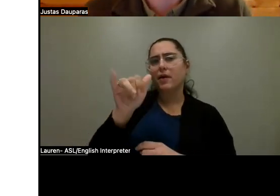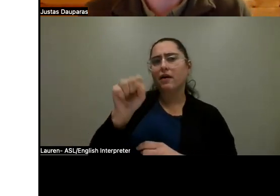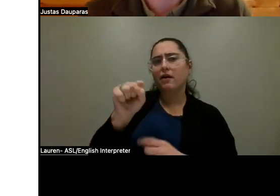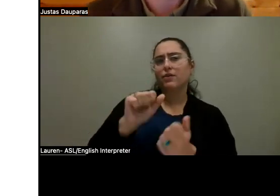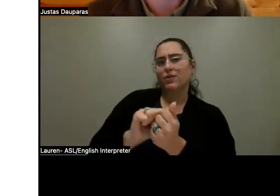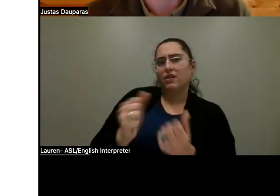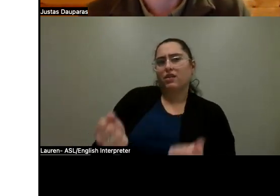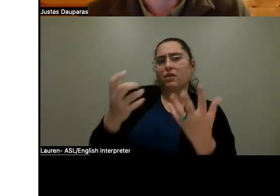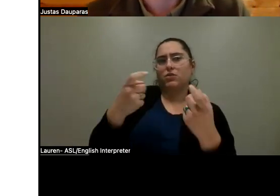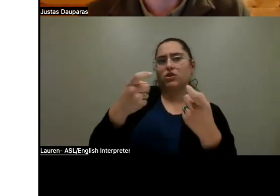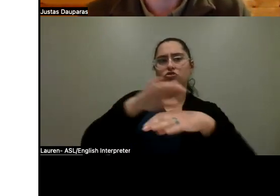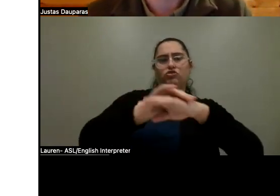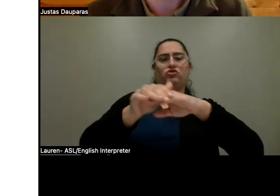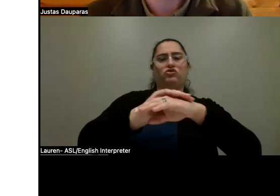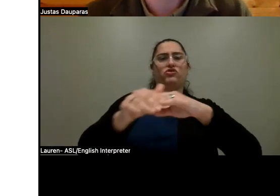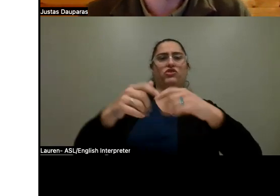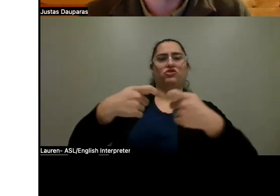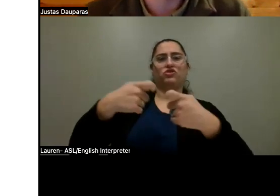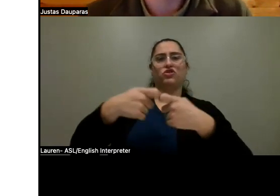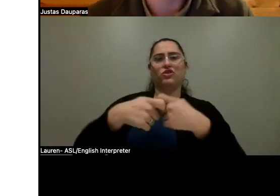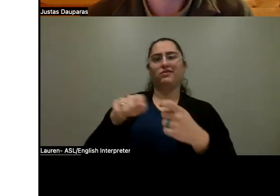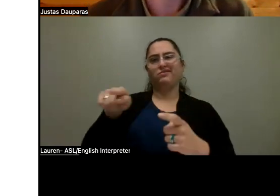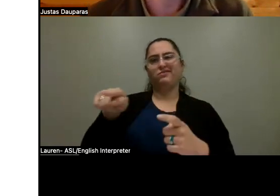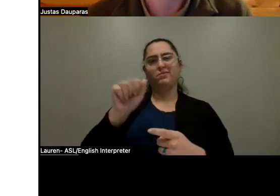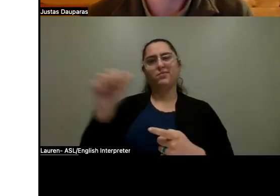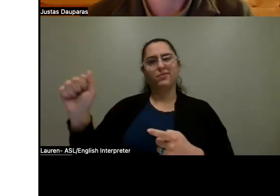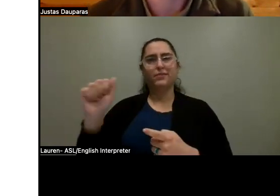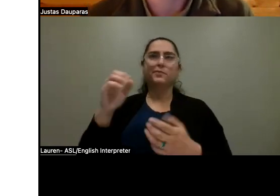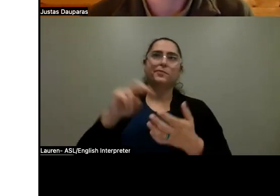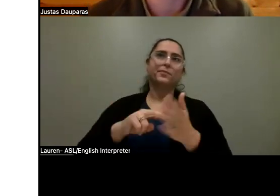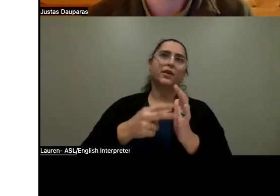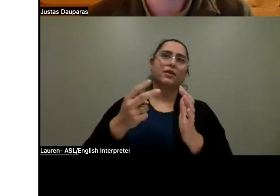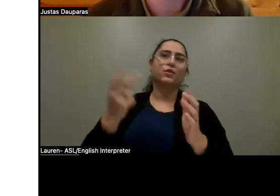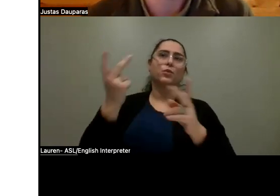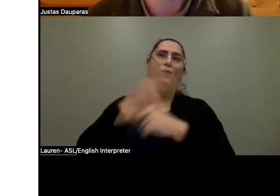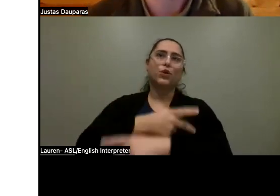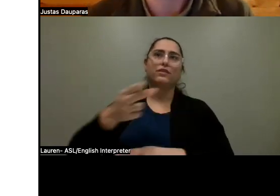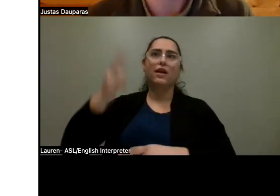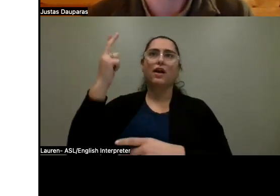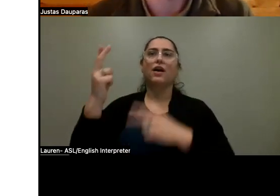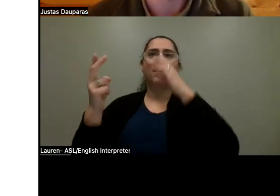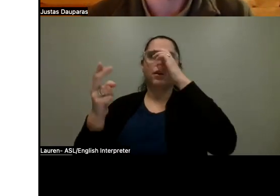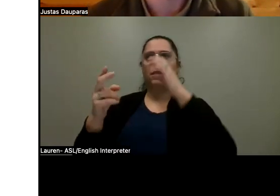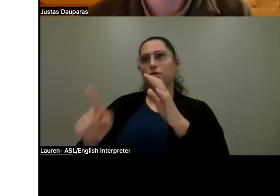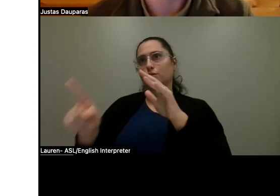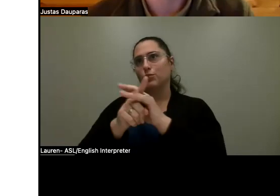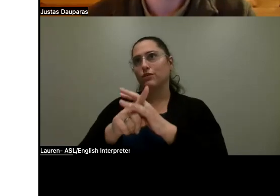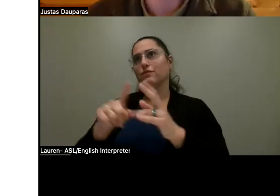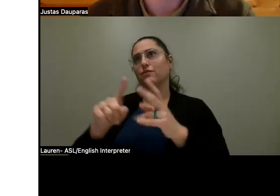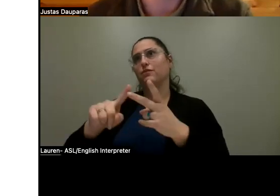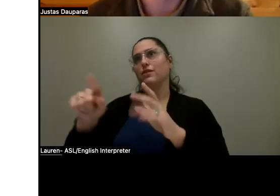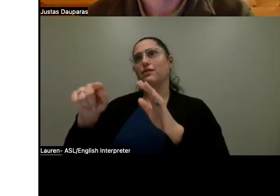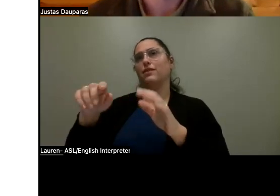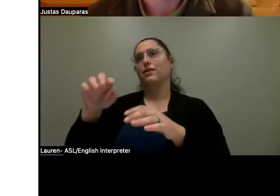contributing to the high expression yields and solubility. You can do symmetric, negative, multi-state design, and so on. I'd like